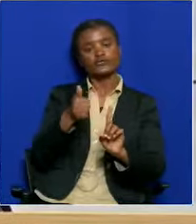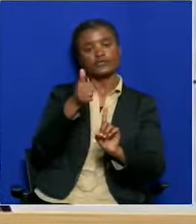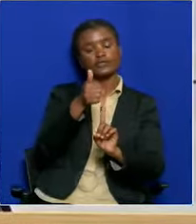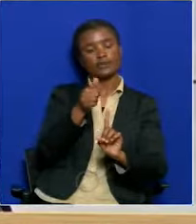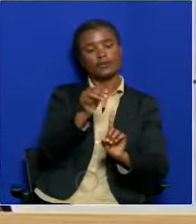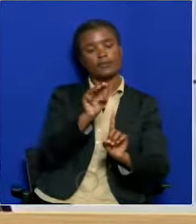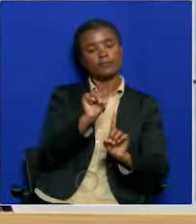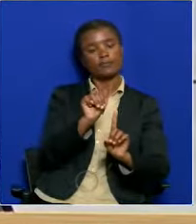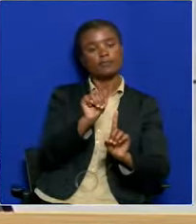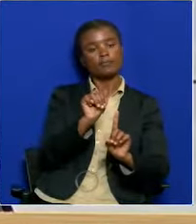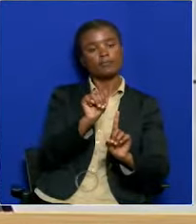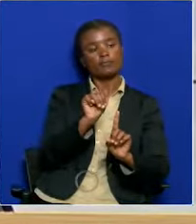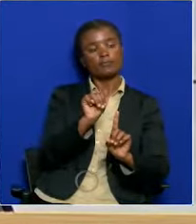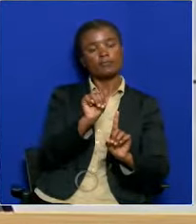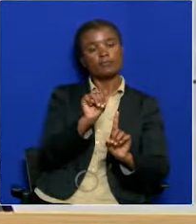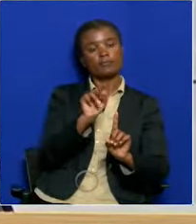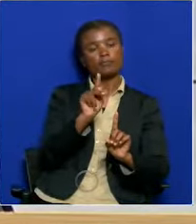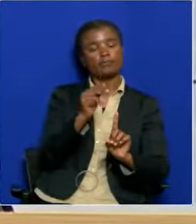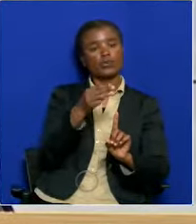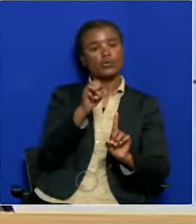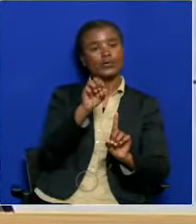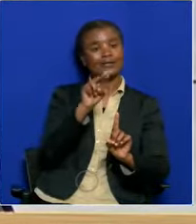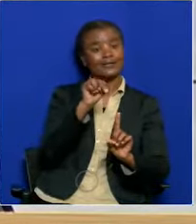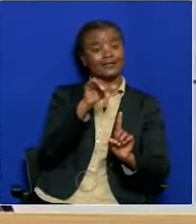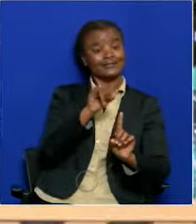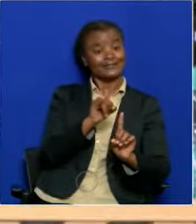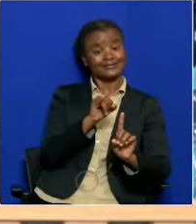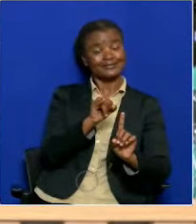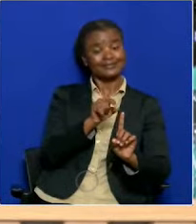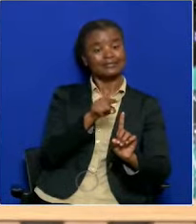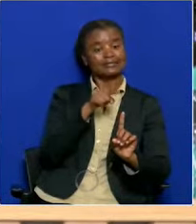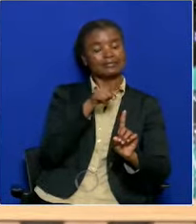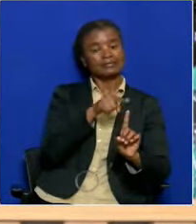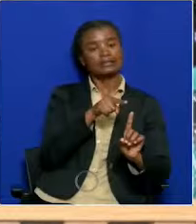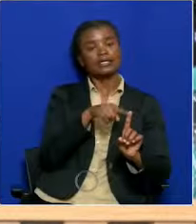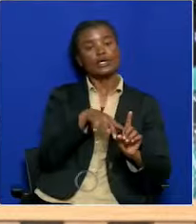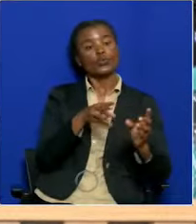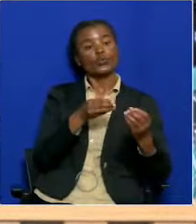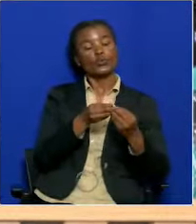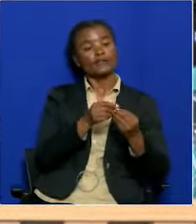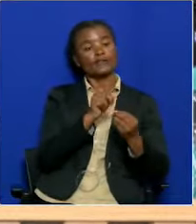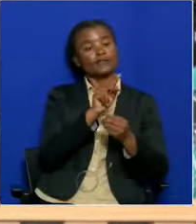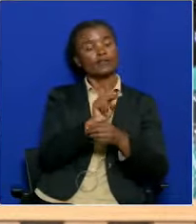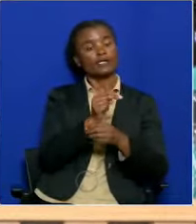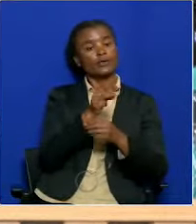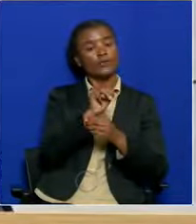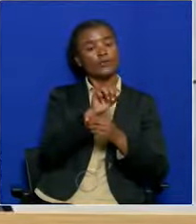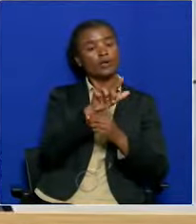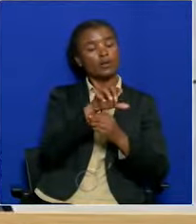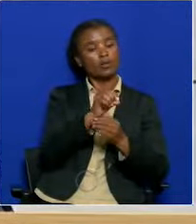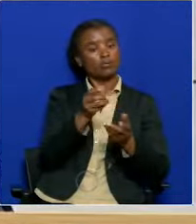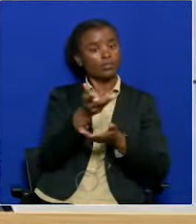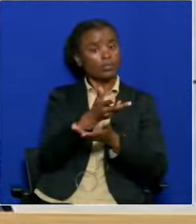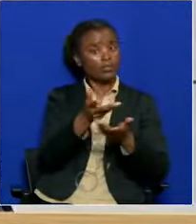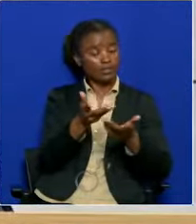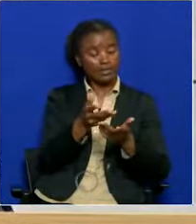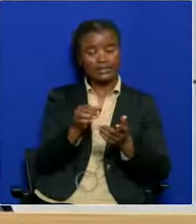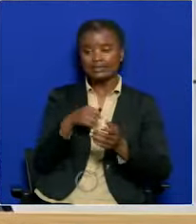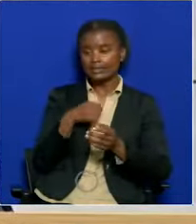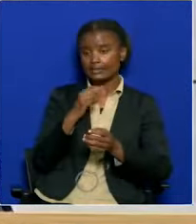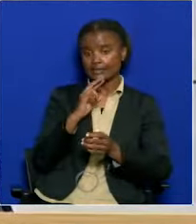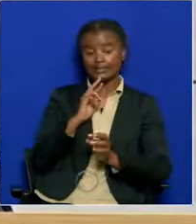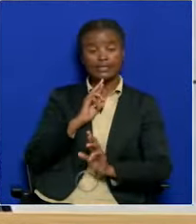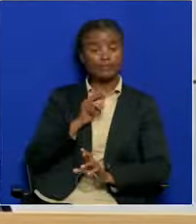Yes, but you have seen my response. Yes, no, I'm merely asking you to note the contents. Yeah, I noted. Hence Yes. I